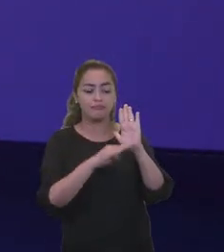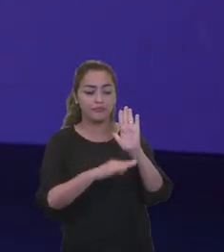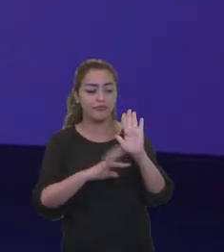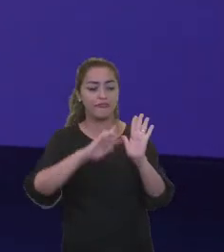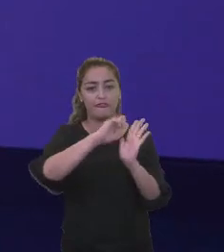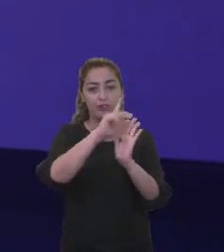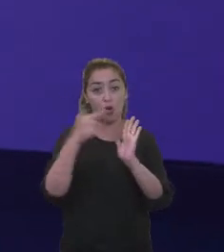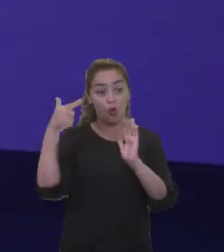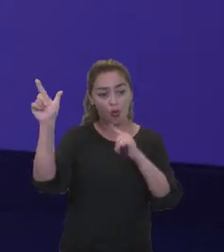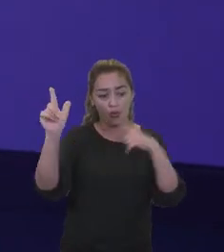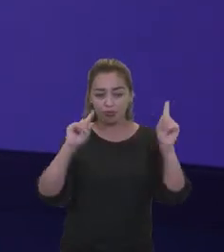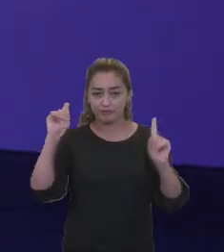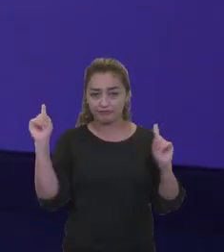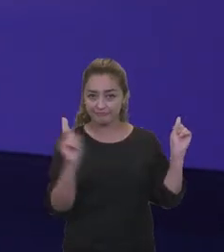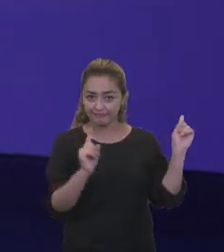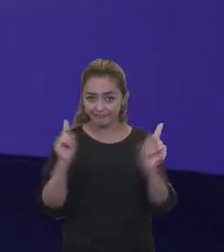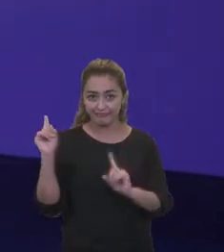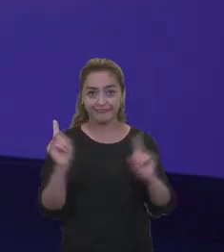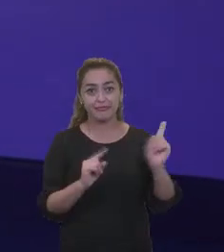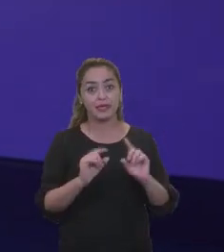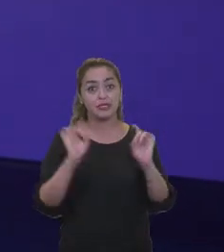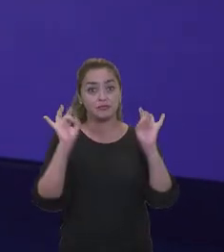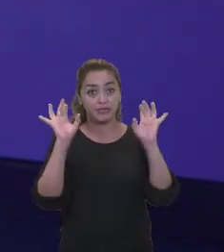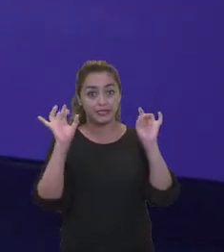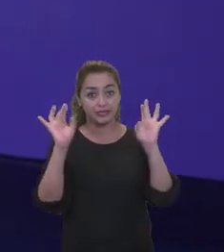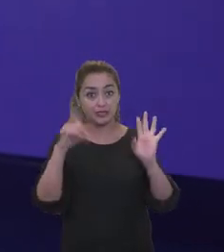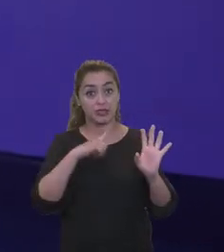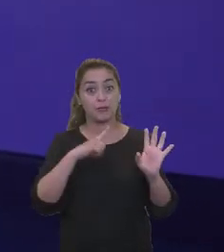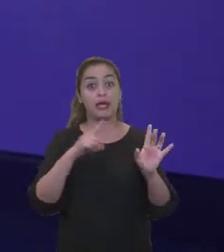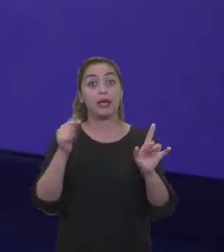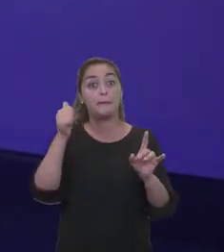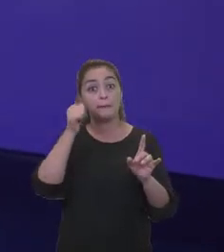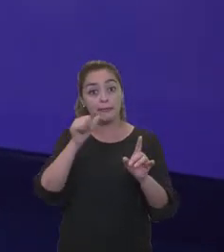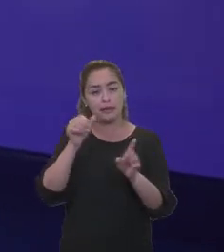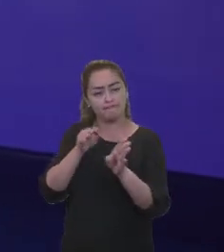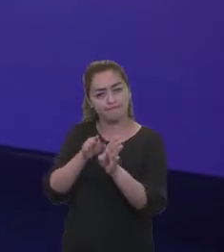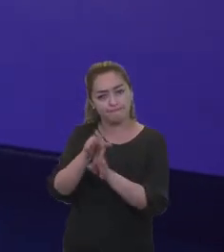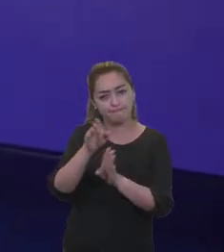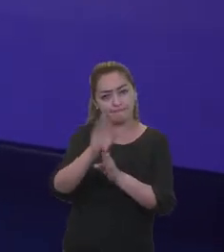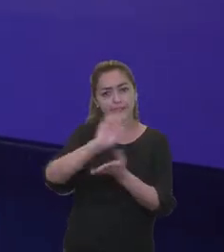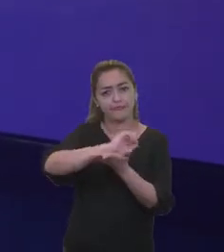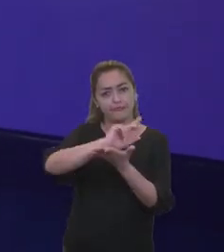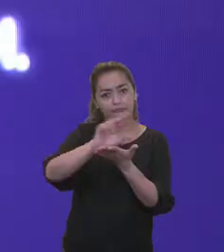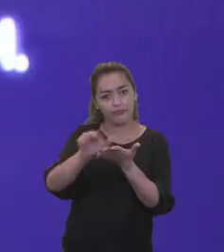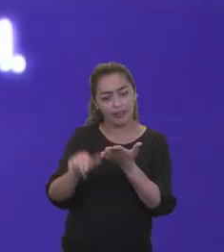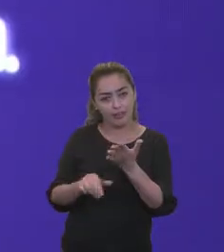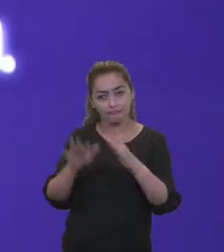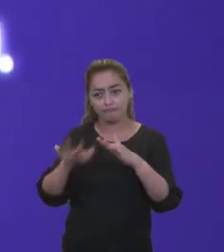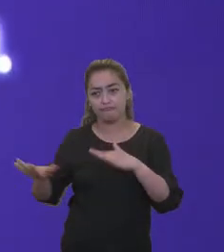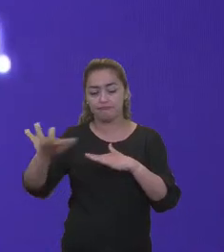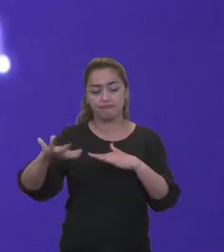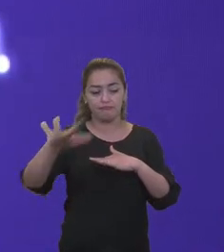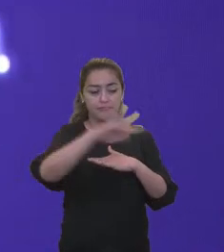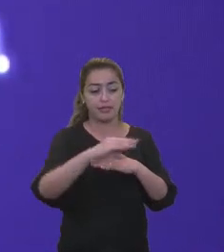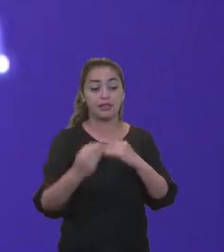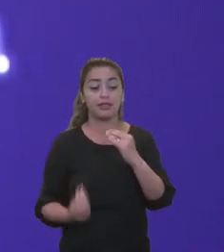Alberto Griselli, CEO of Gerando Falcões, Rachel Maia, which is a counselor of